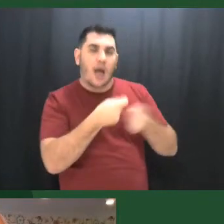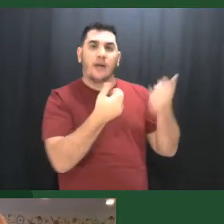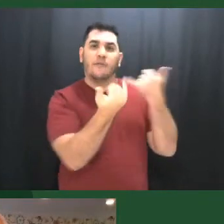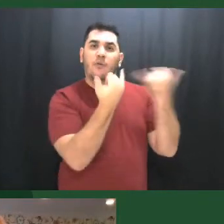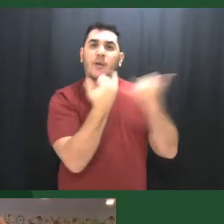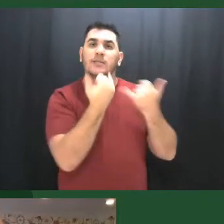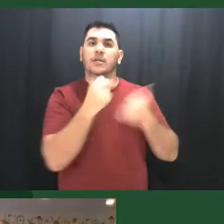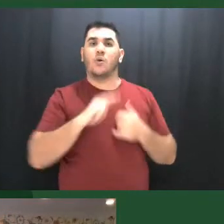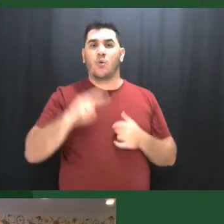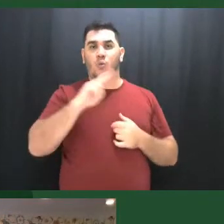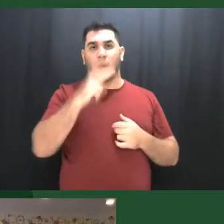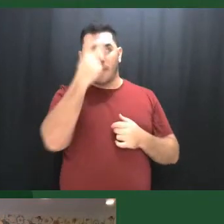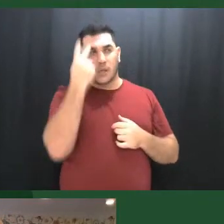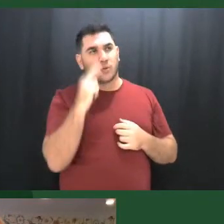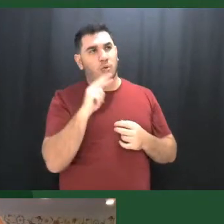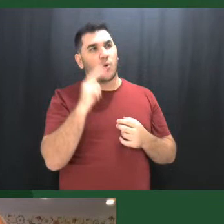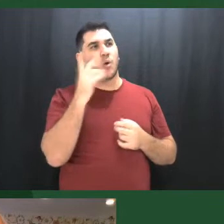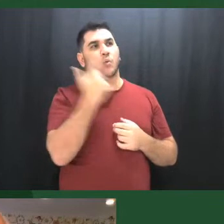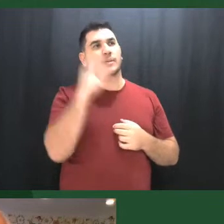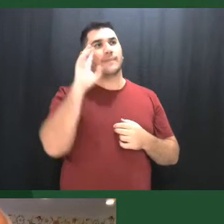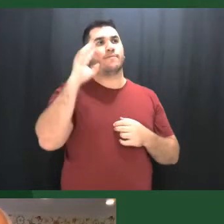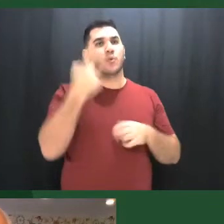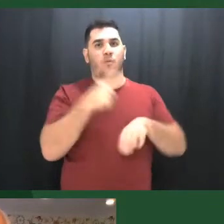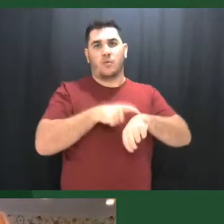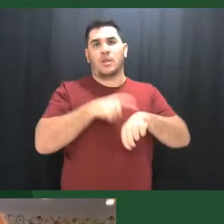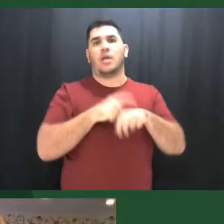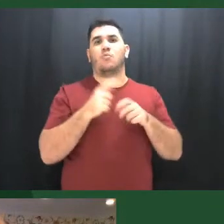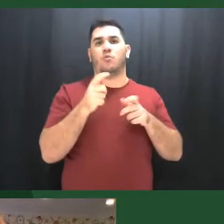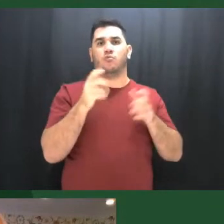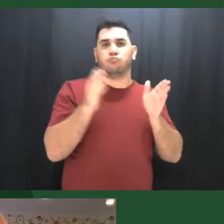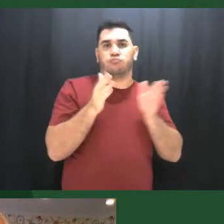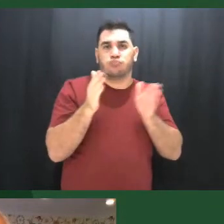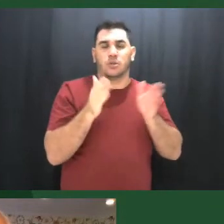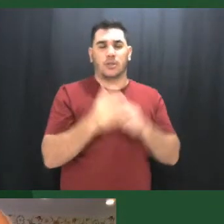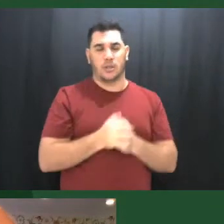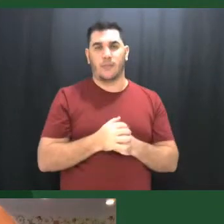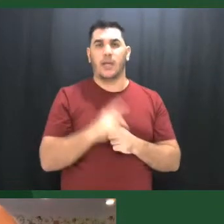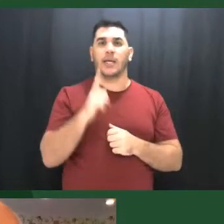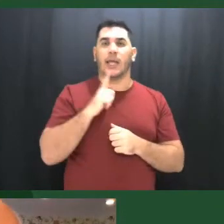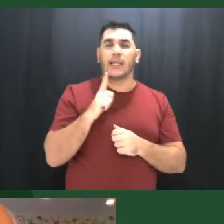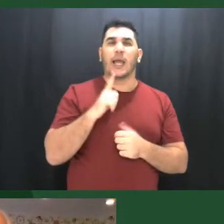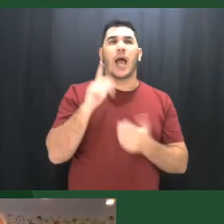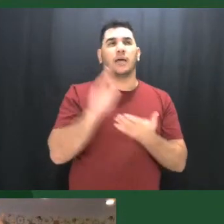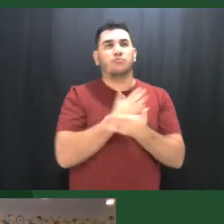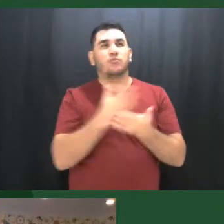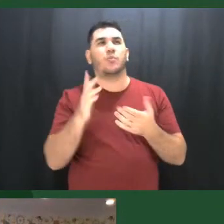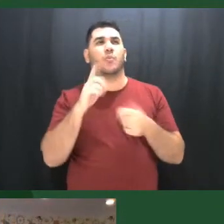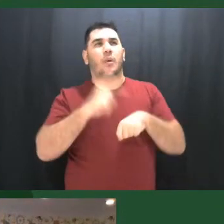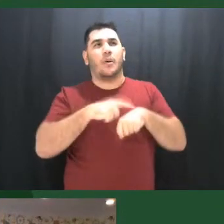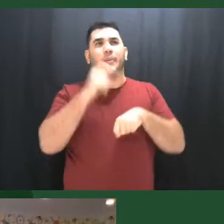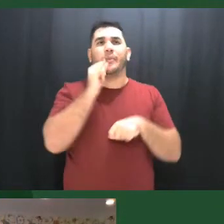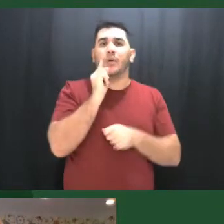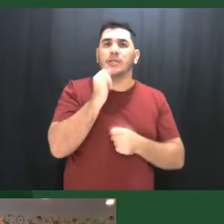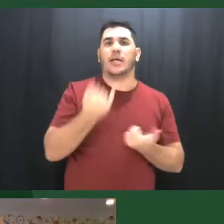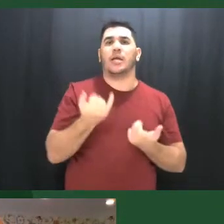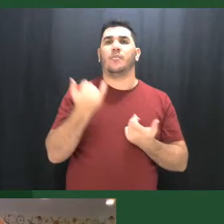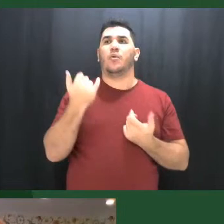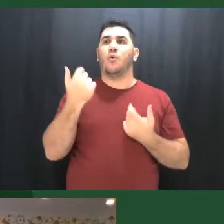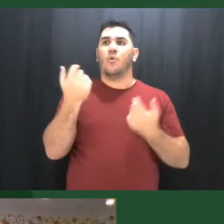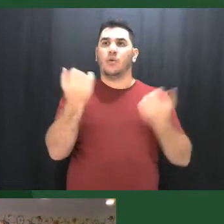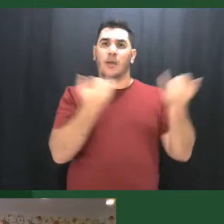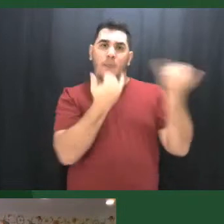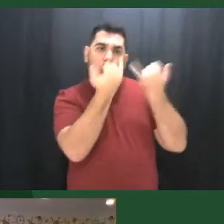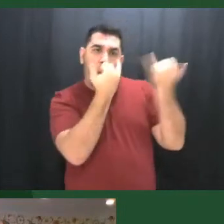situations where performance must happen in milliseconds, and so they must operate rapidly. So in airplanes, the